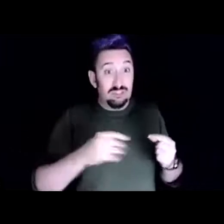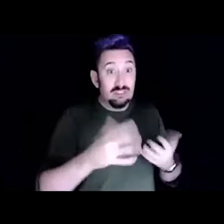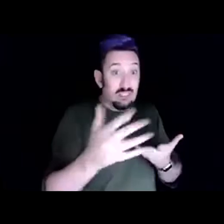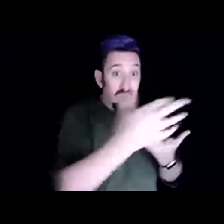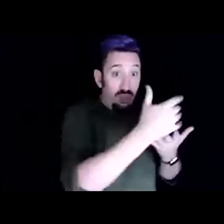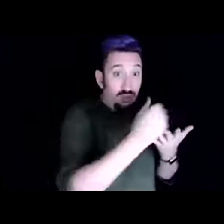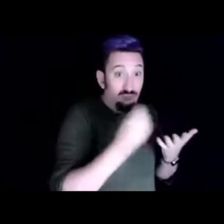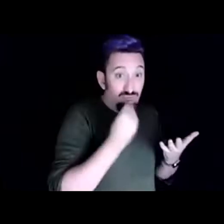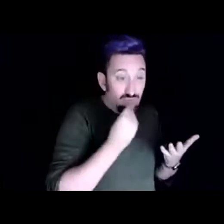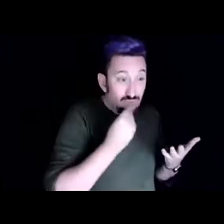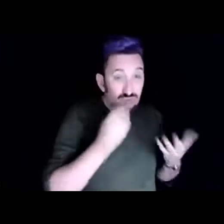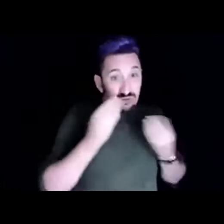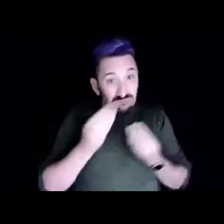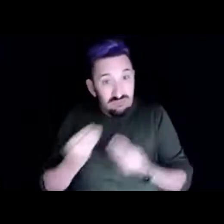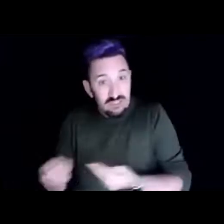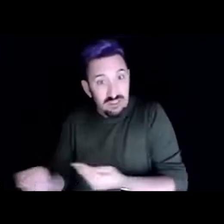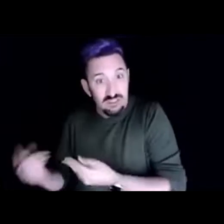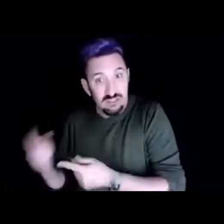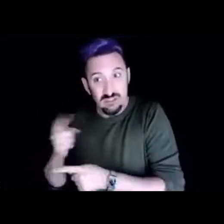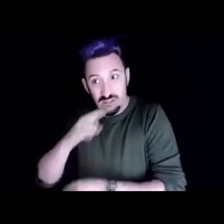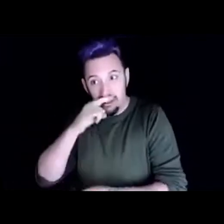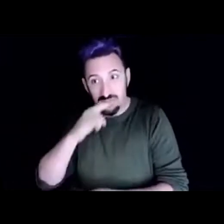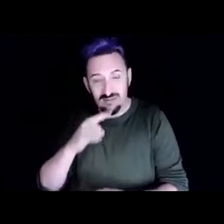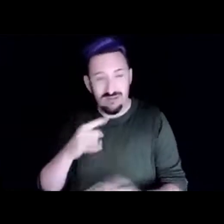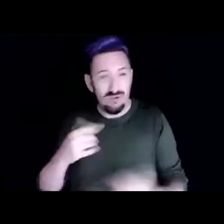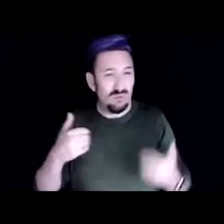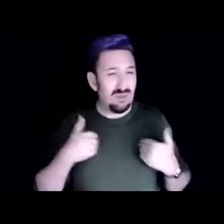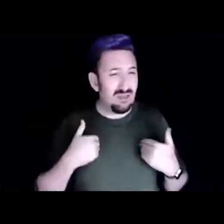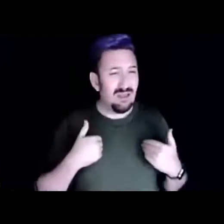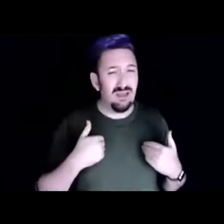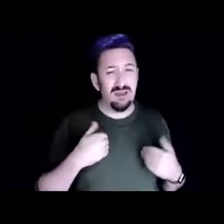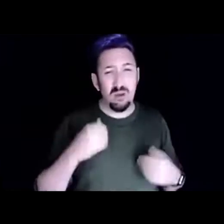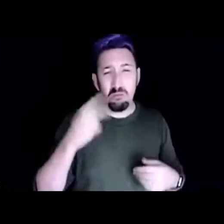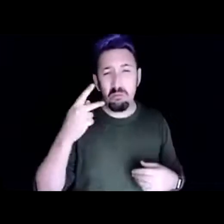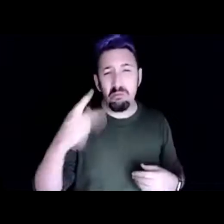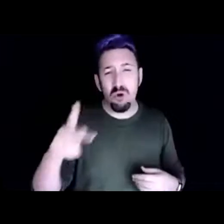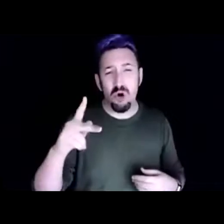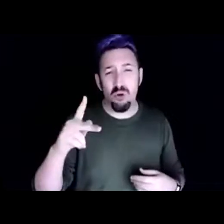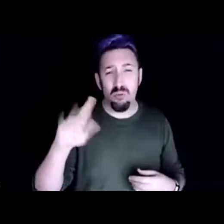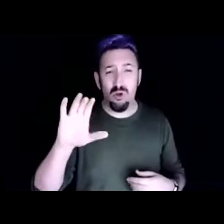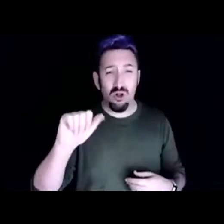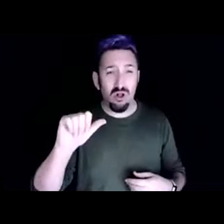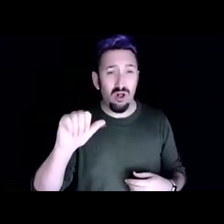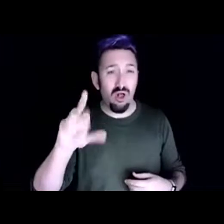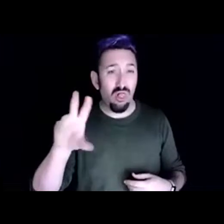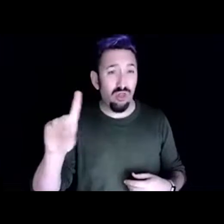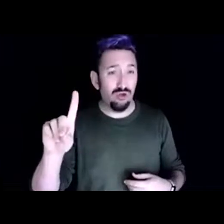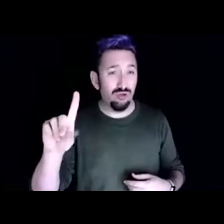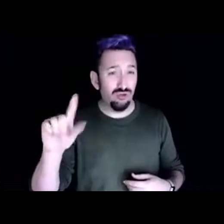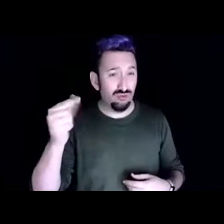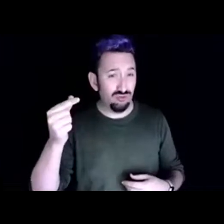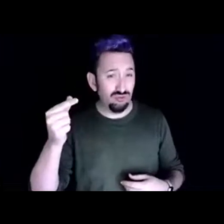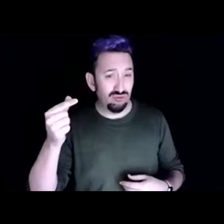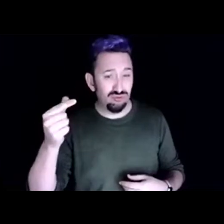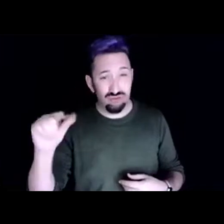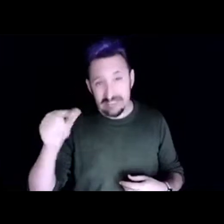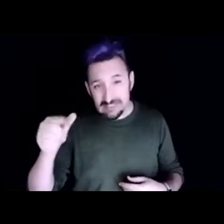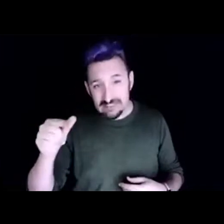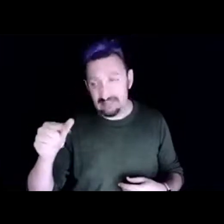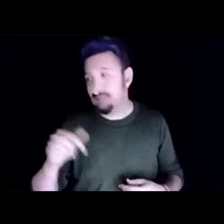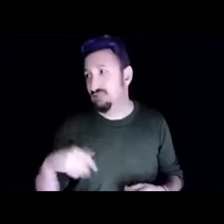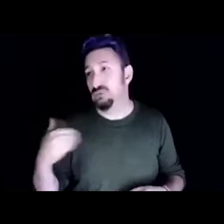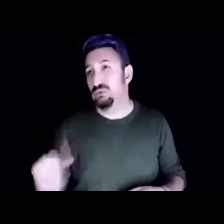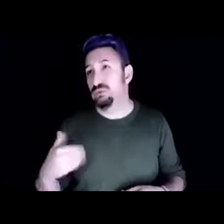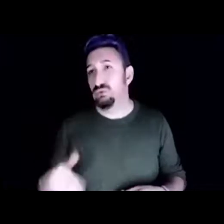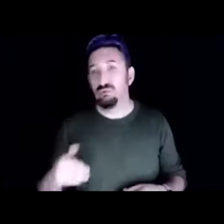permaculture purple collard green great perennial crop purple collard green trees and it was march so